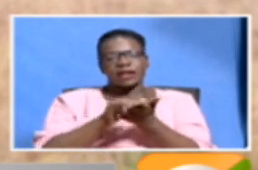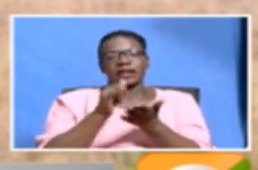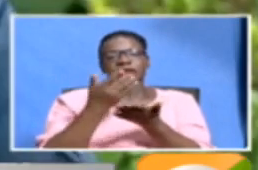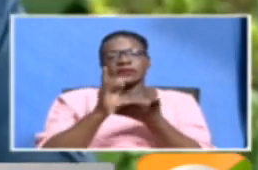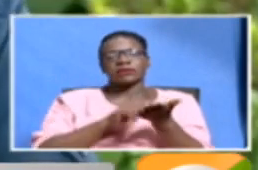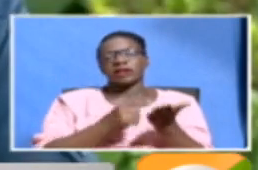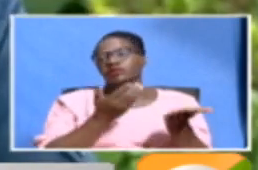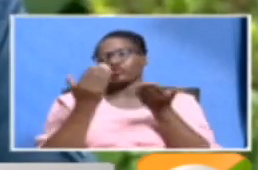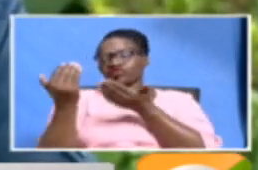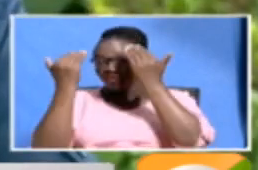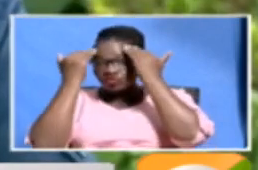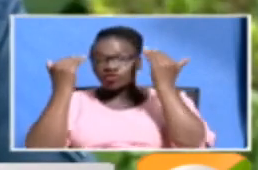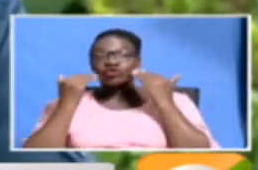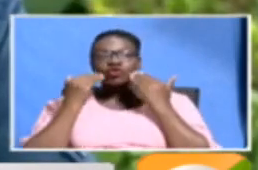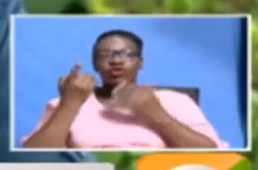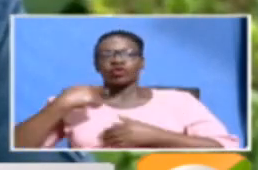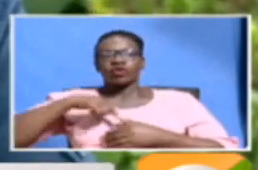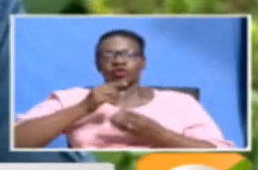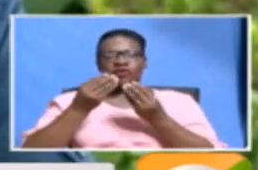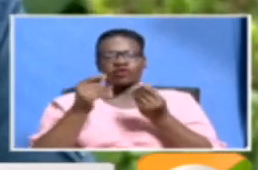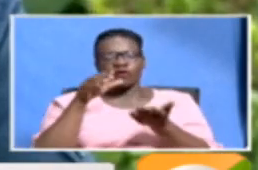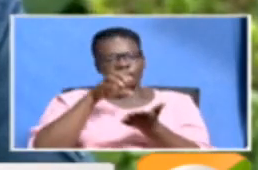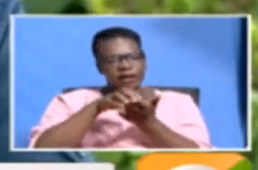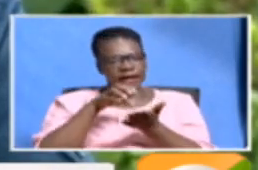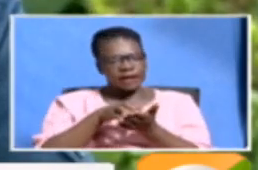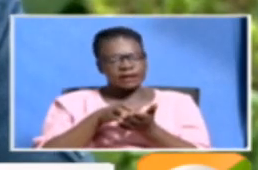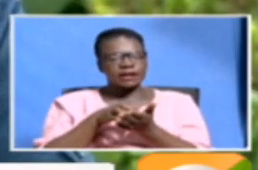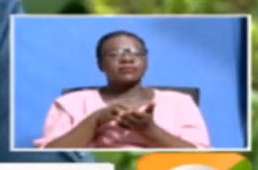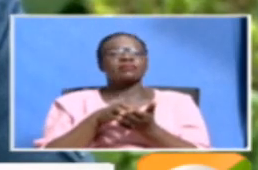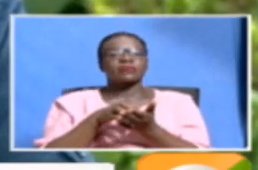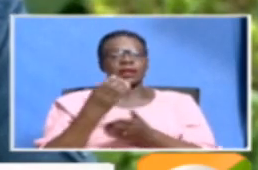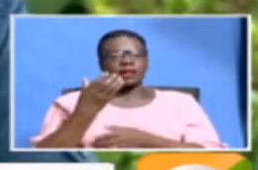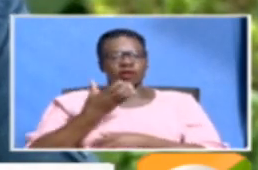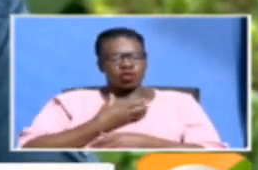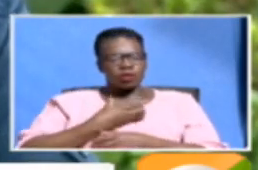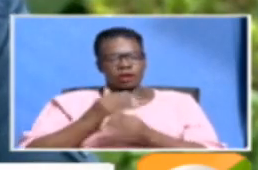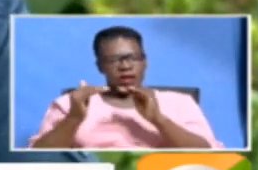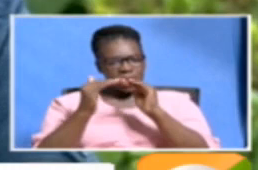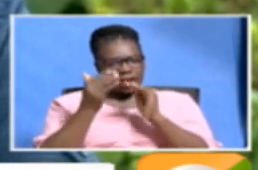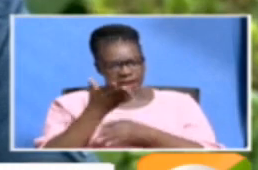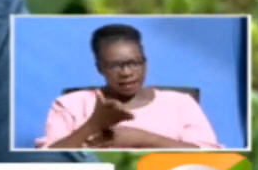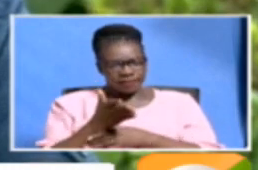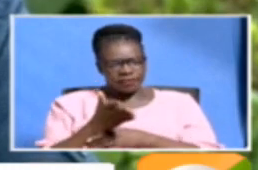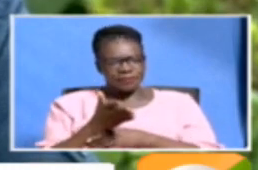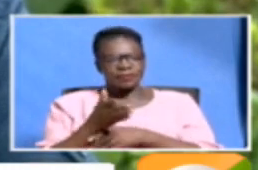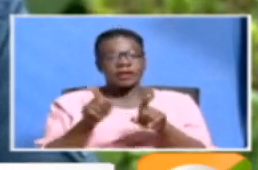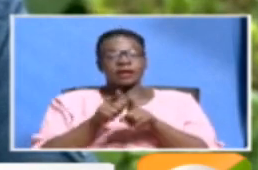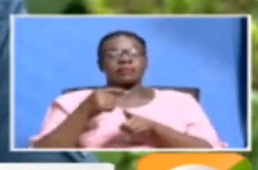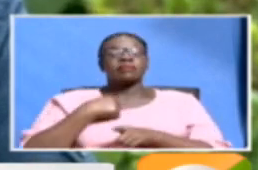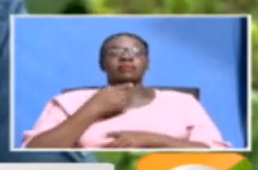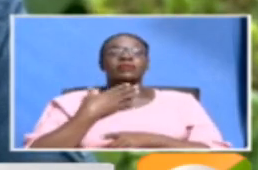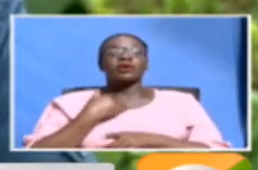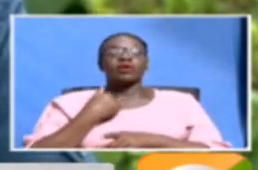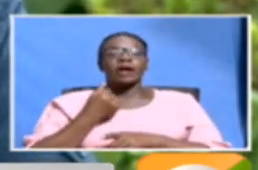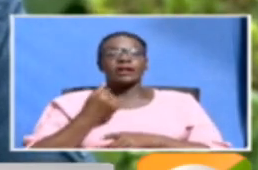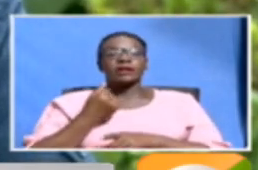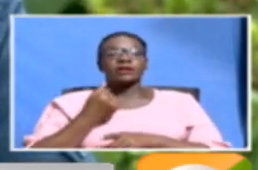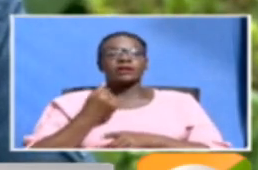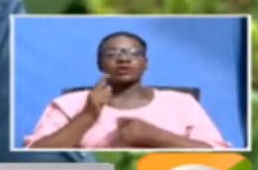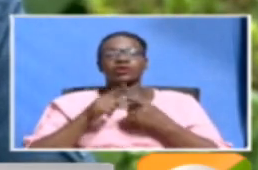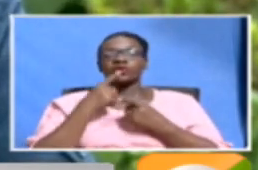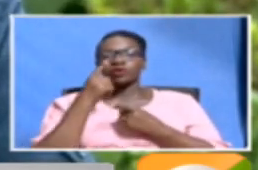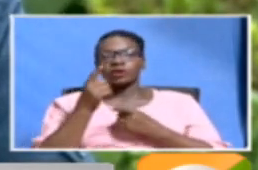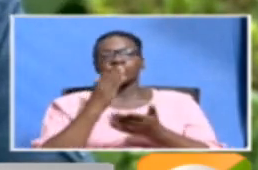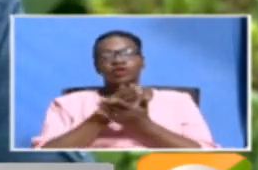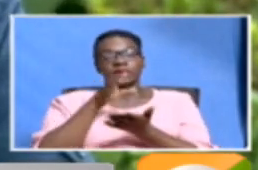court. We've been able to handle these cases at the committee level, and I want to categorically say